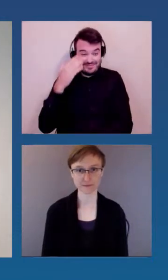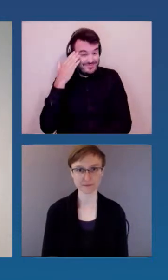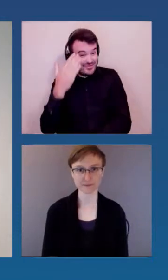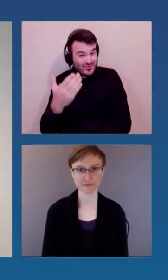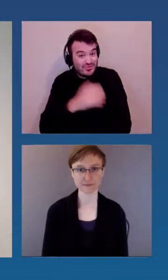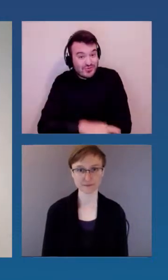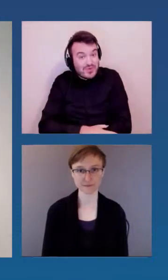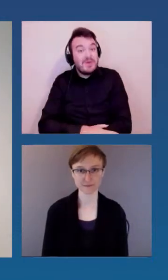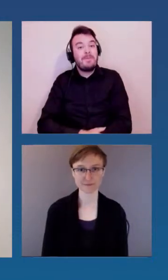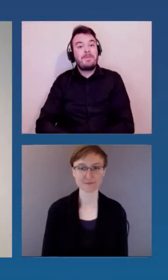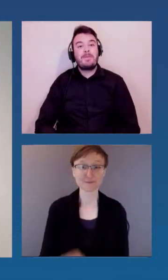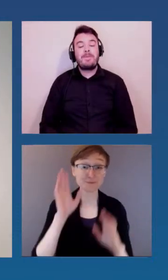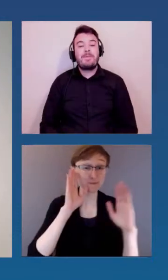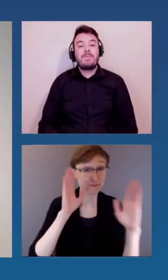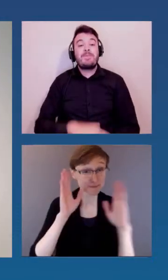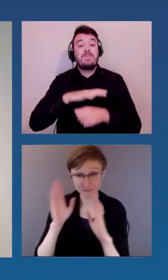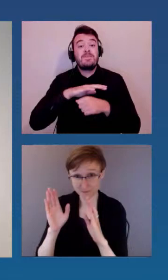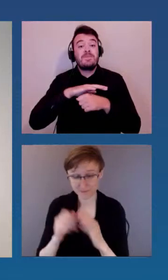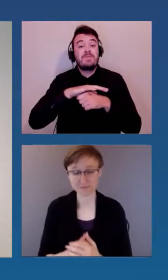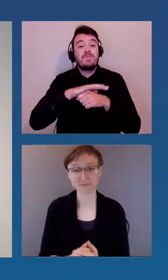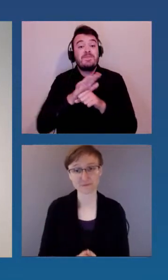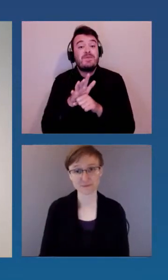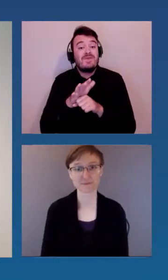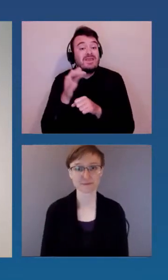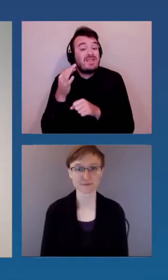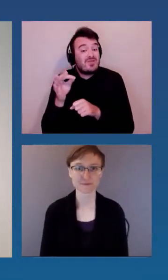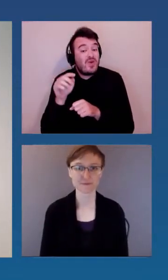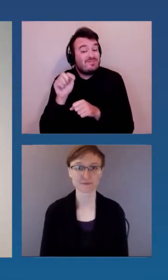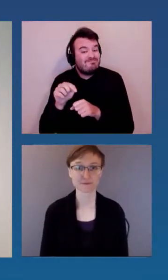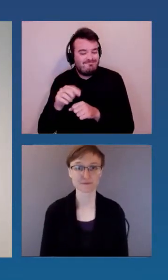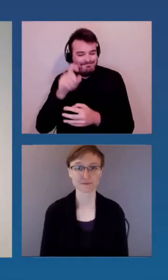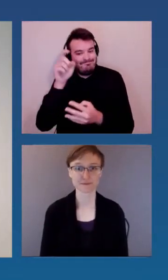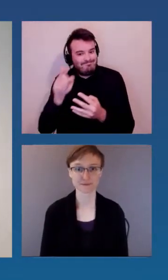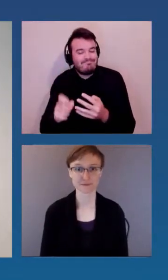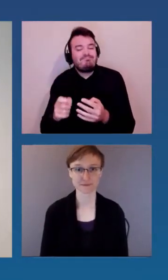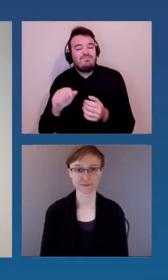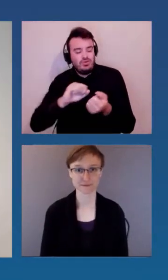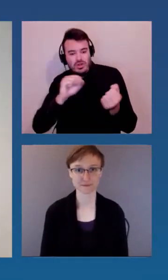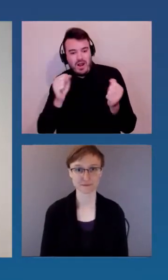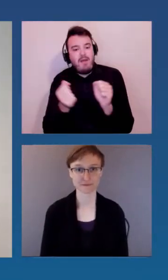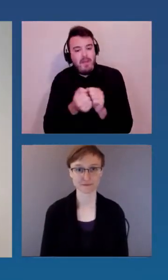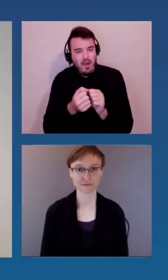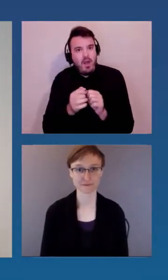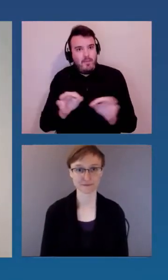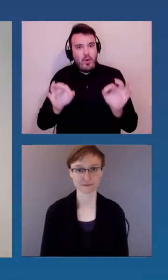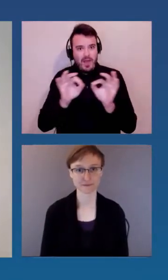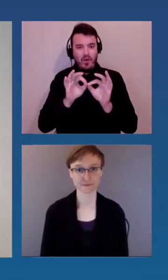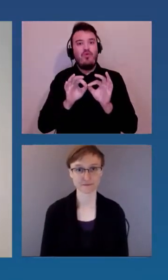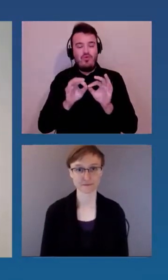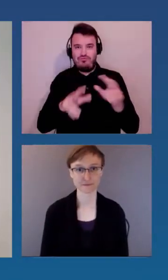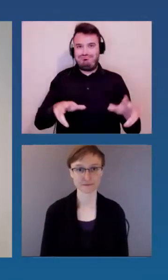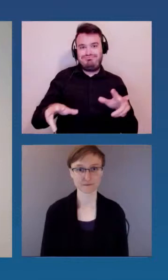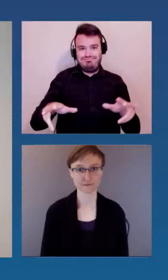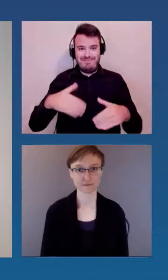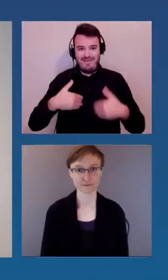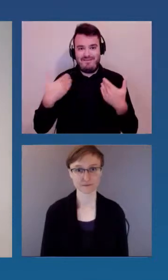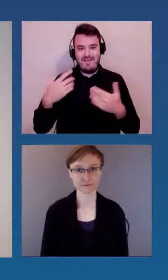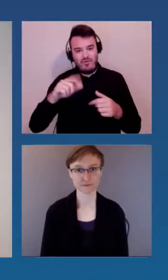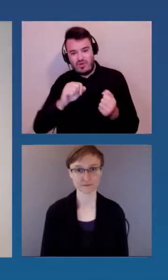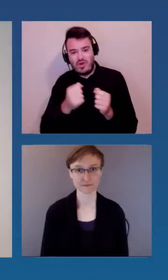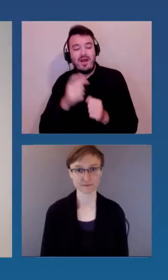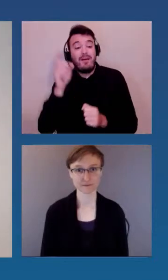is a very different and difficult year for everyone, and I encourage all students in Ottawa to please be respectful of one another,